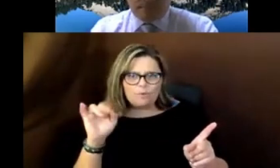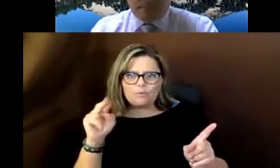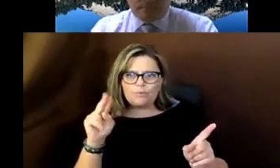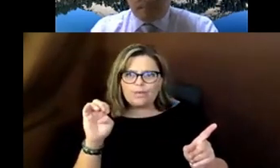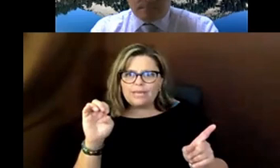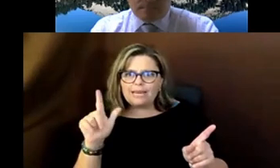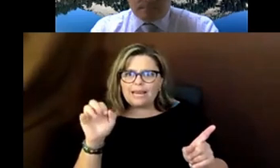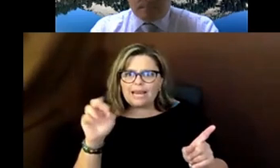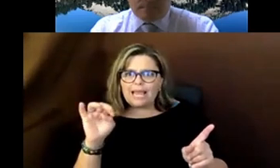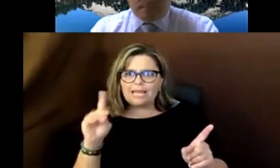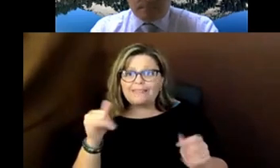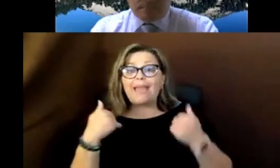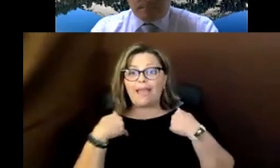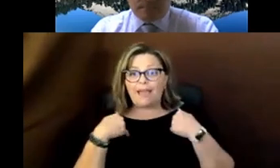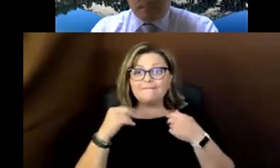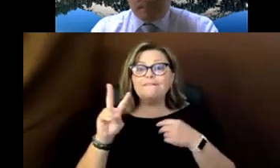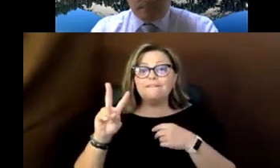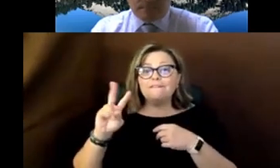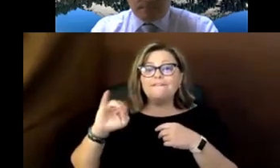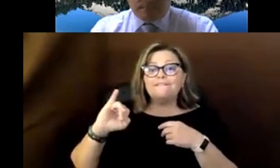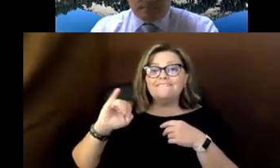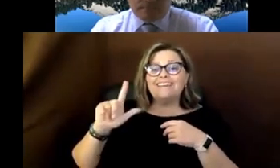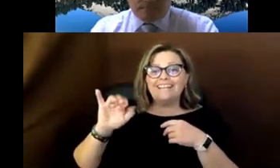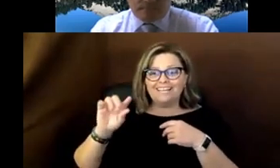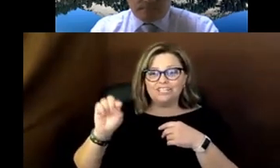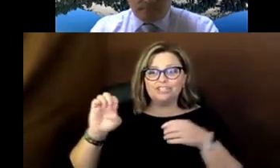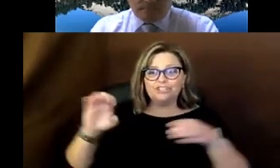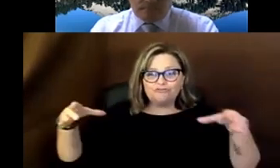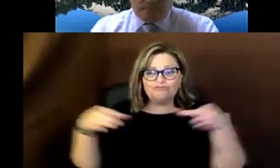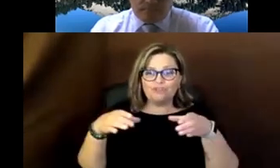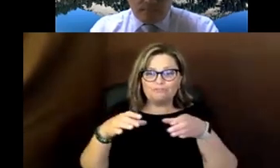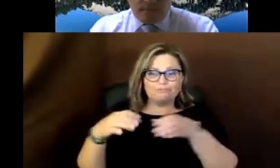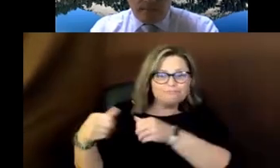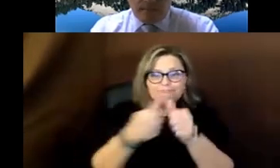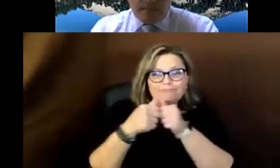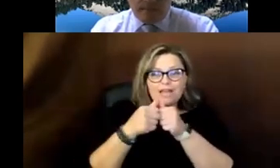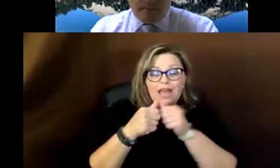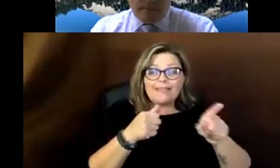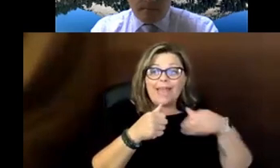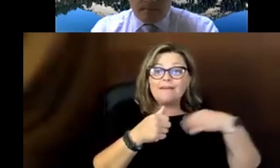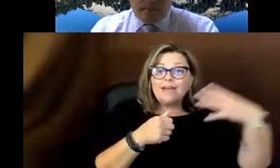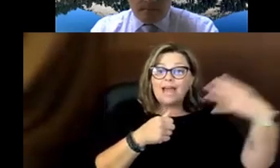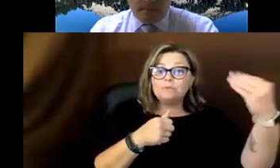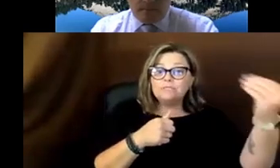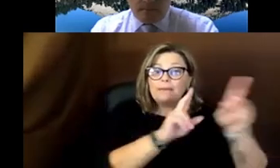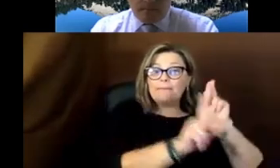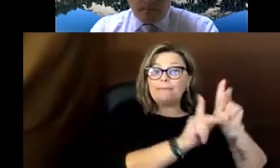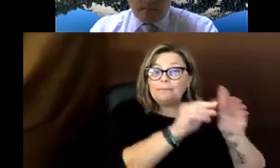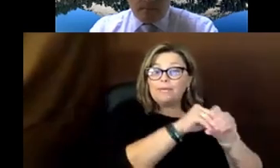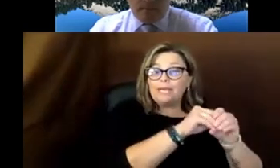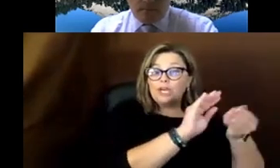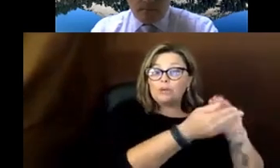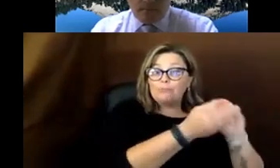village movement there too, where you have people in the community. For example, if you were to live in a